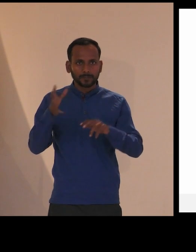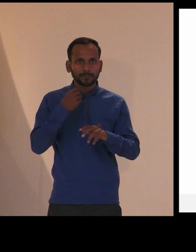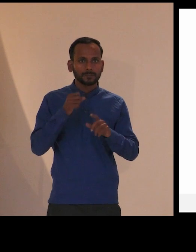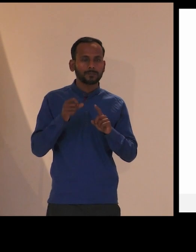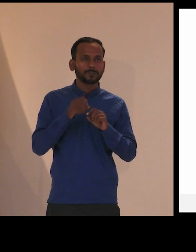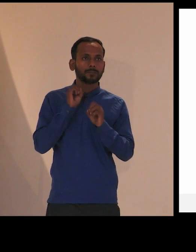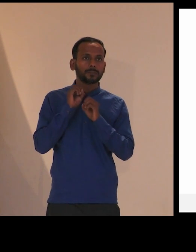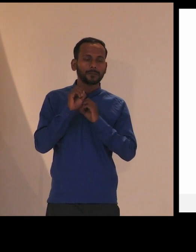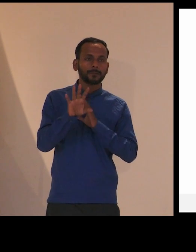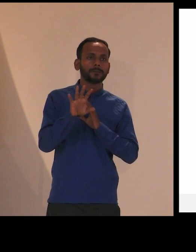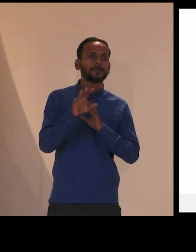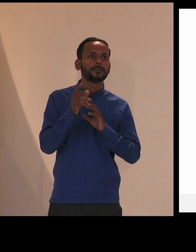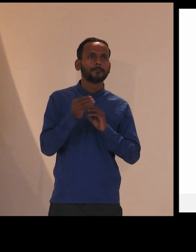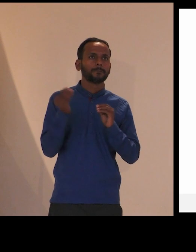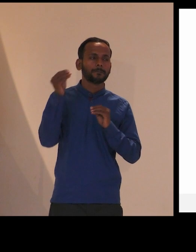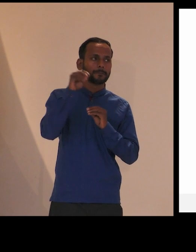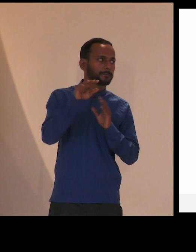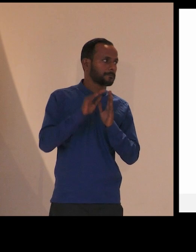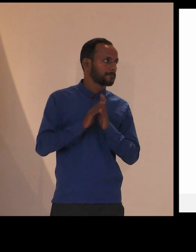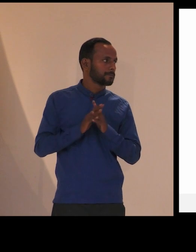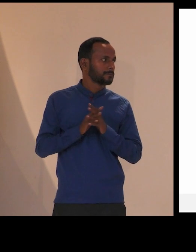published much later, but